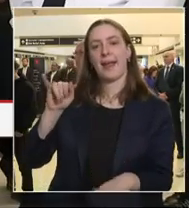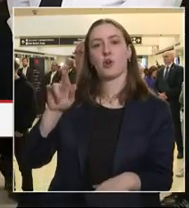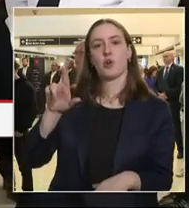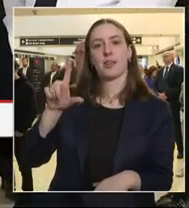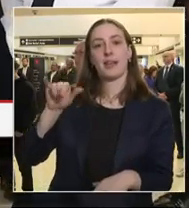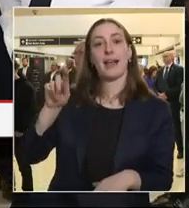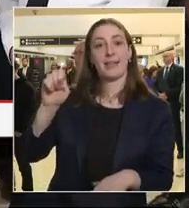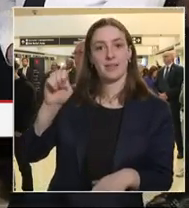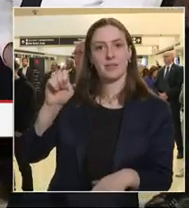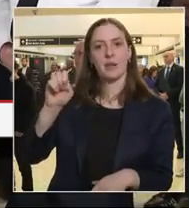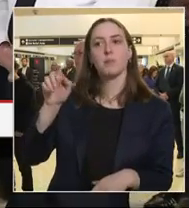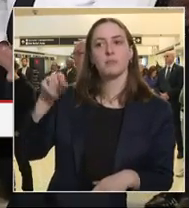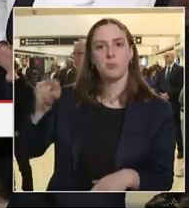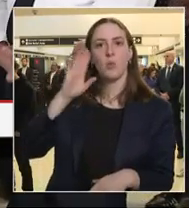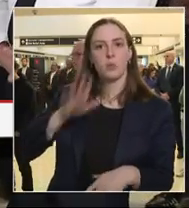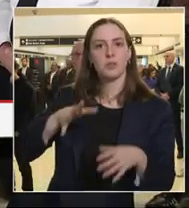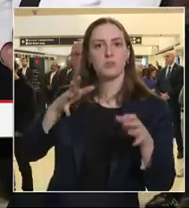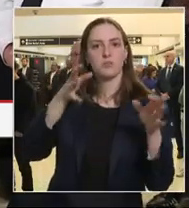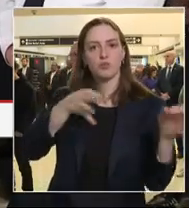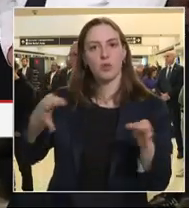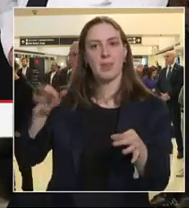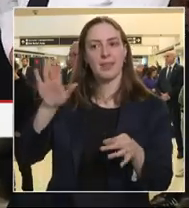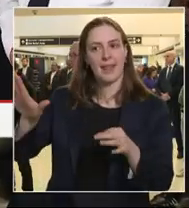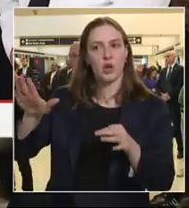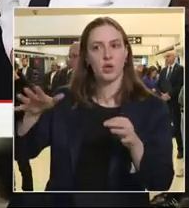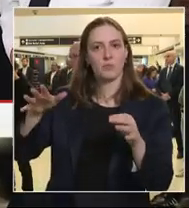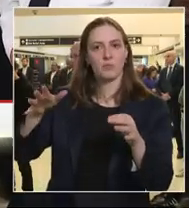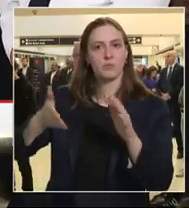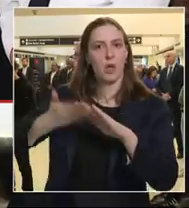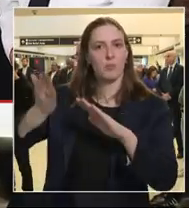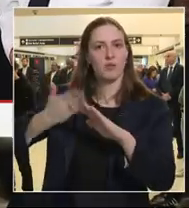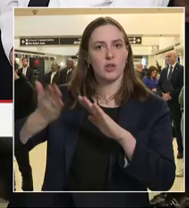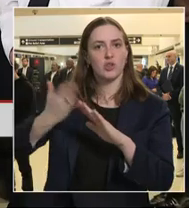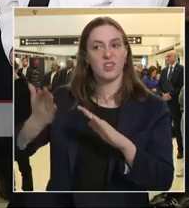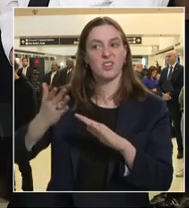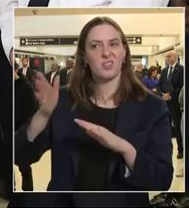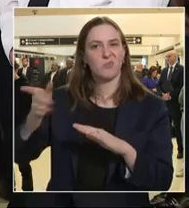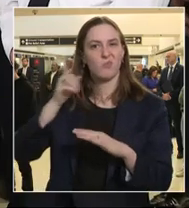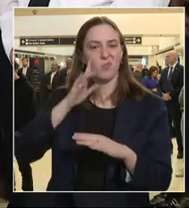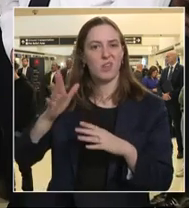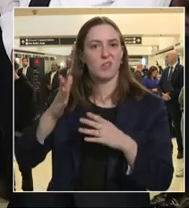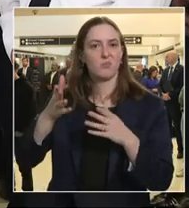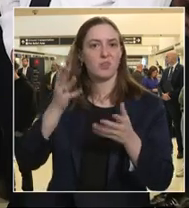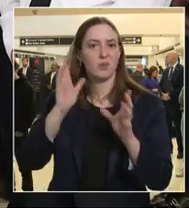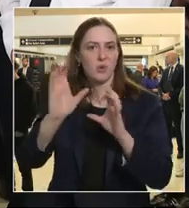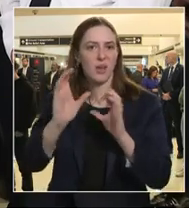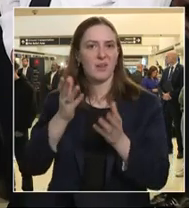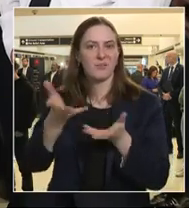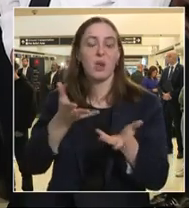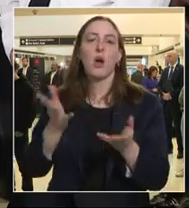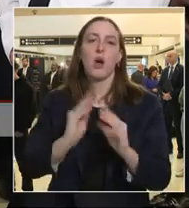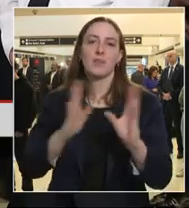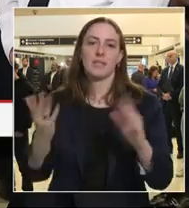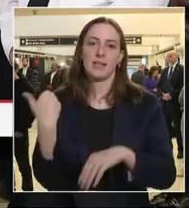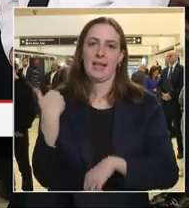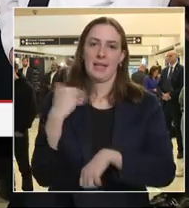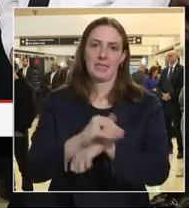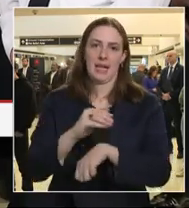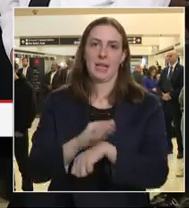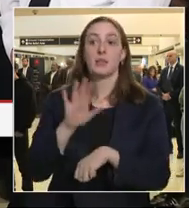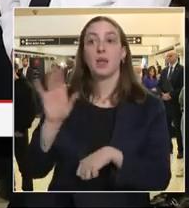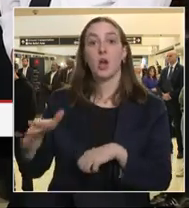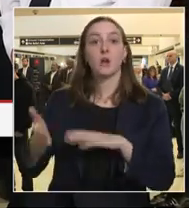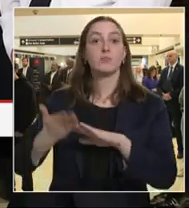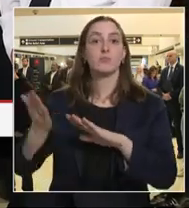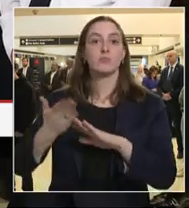passengers what their operations are going to be. Obviously, their networks were disrupted overnight, and so we might have a slow recovery, but the bottom